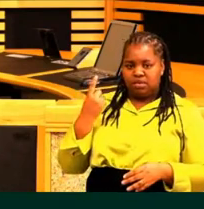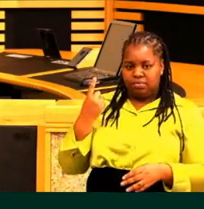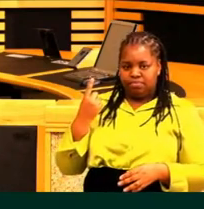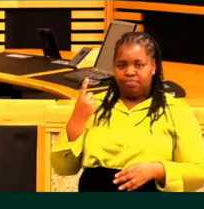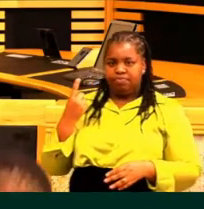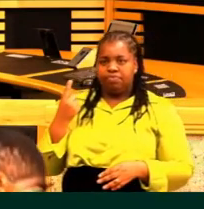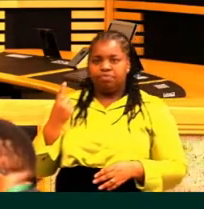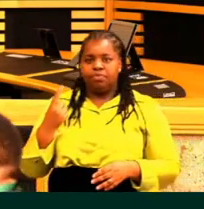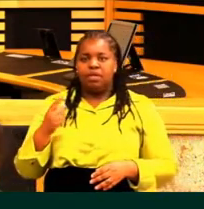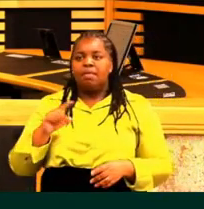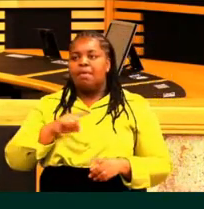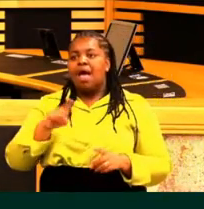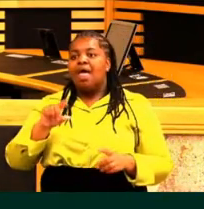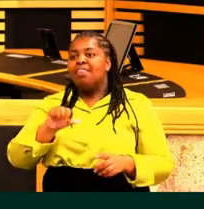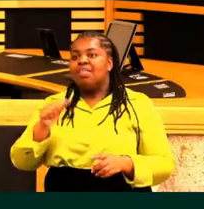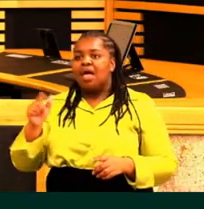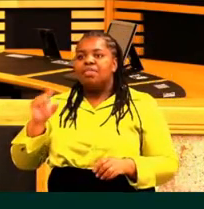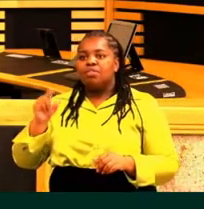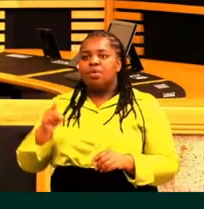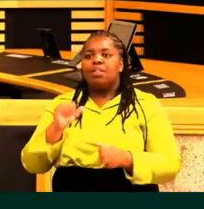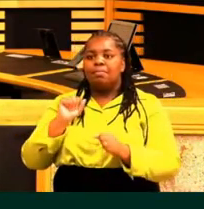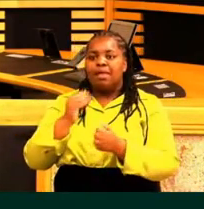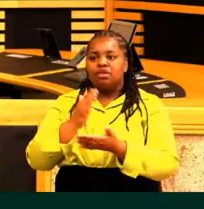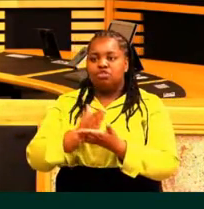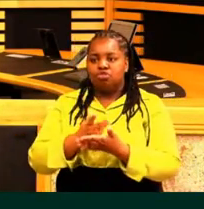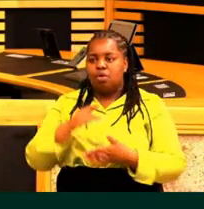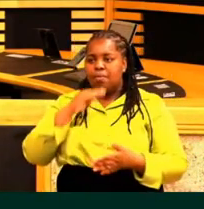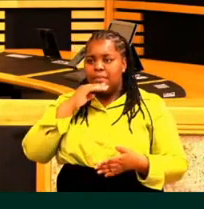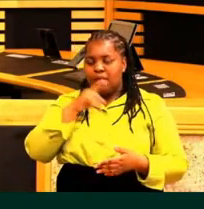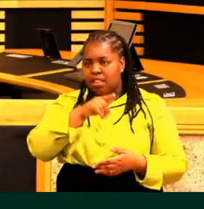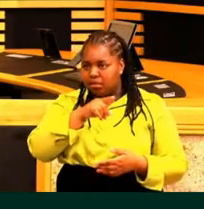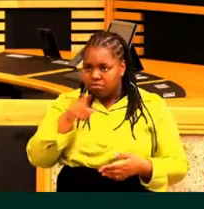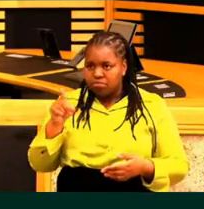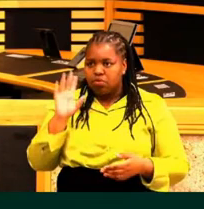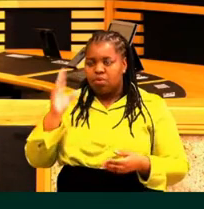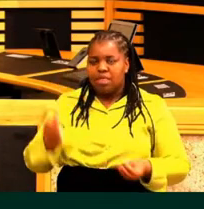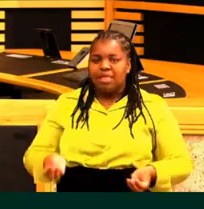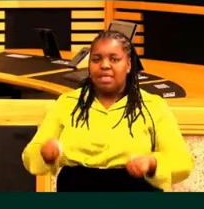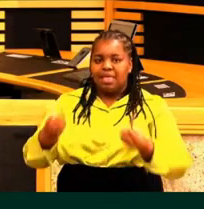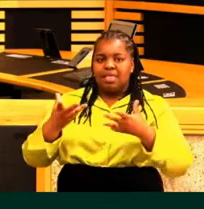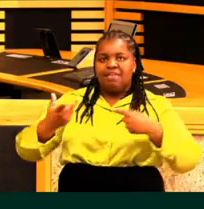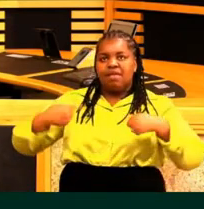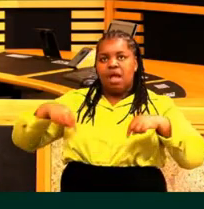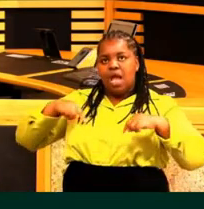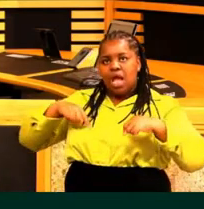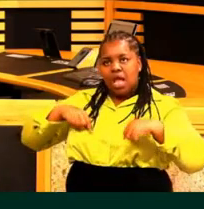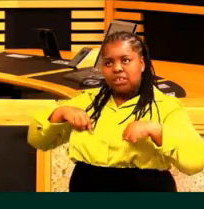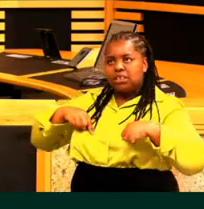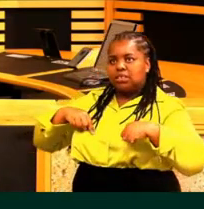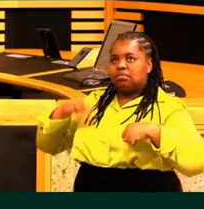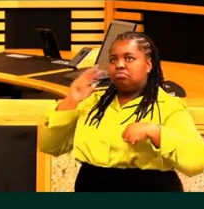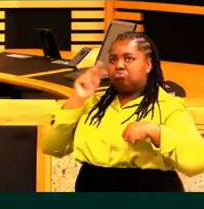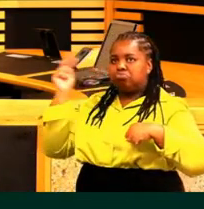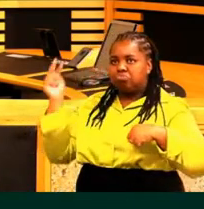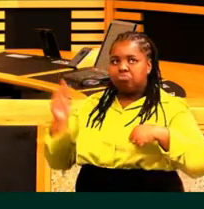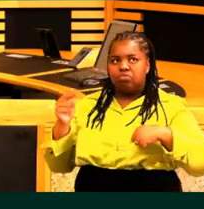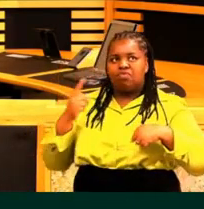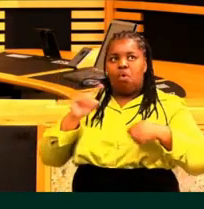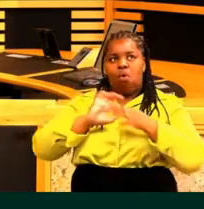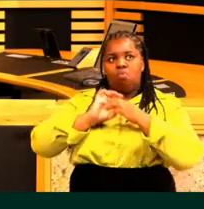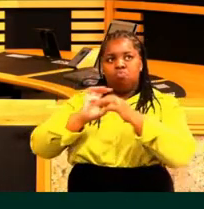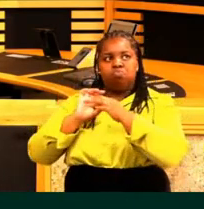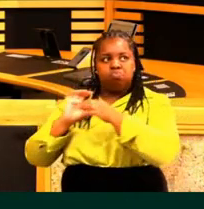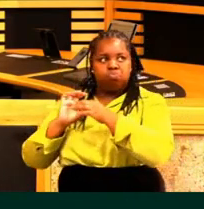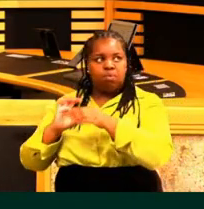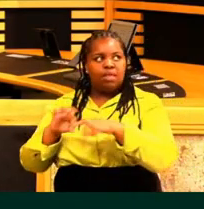but the other institutions they will make sure that they will be making they will be giving us the governing aspect of cooperatives